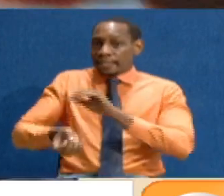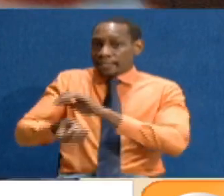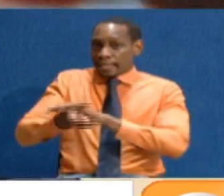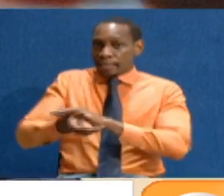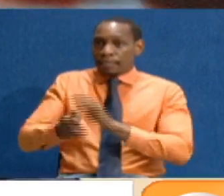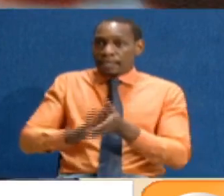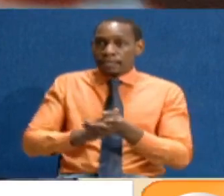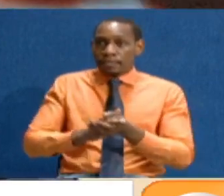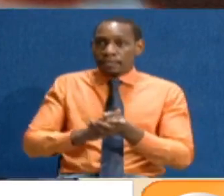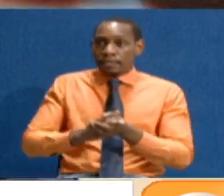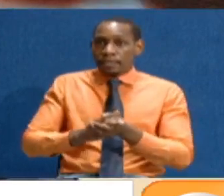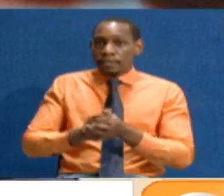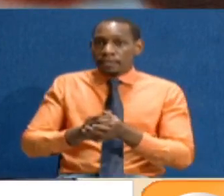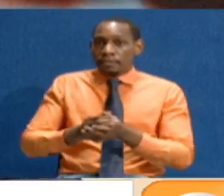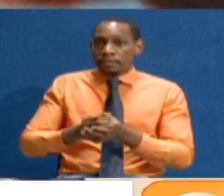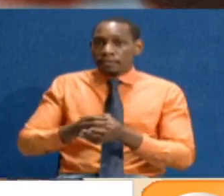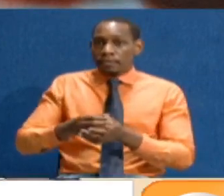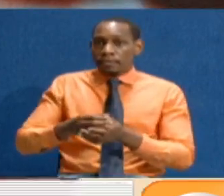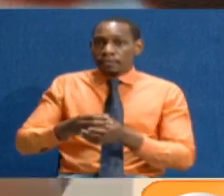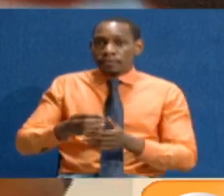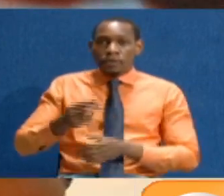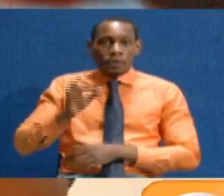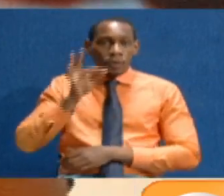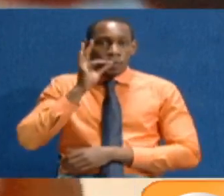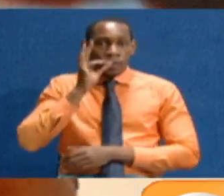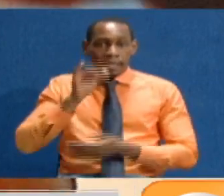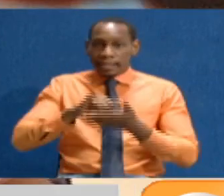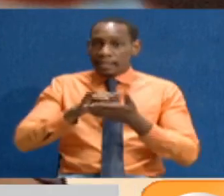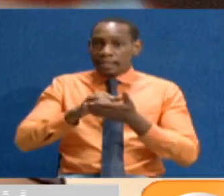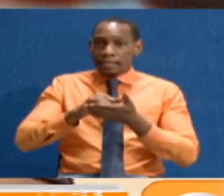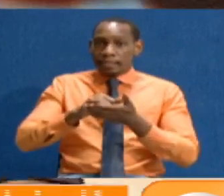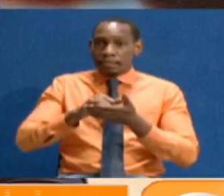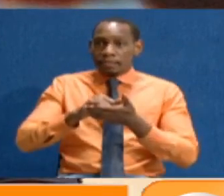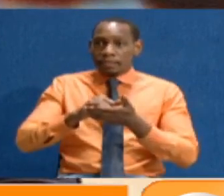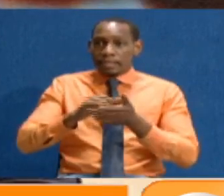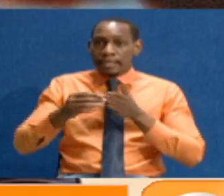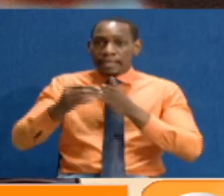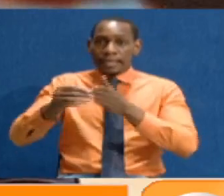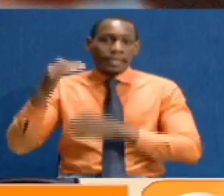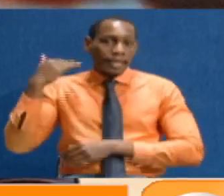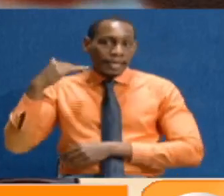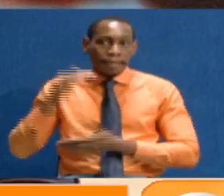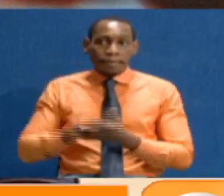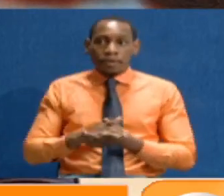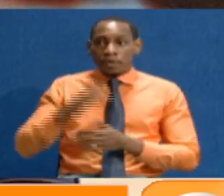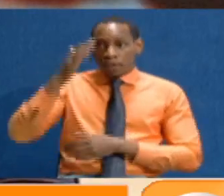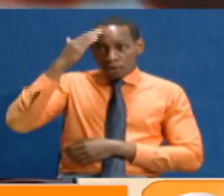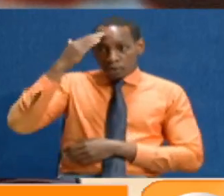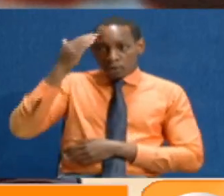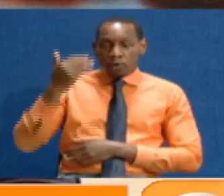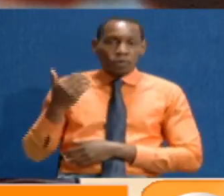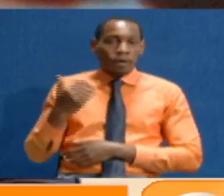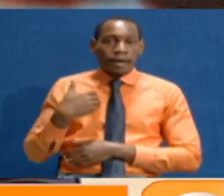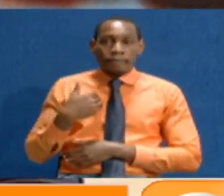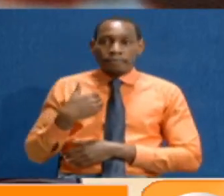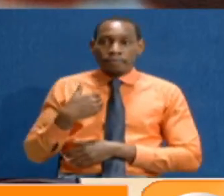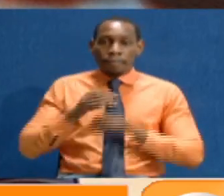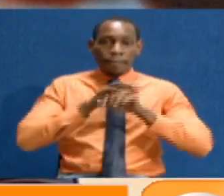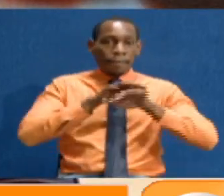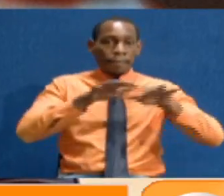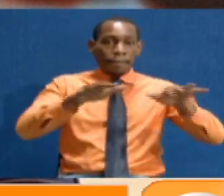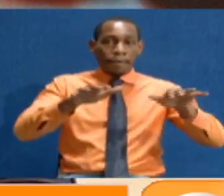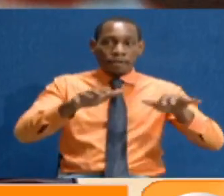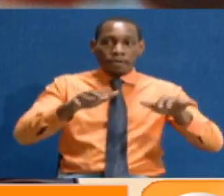drugs as they've been known, because many times people call weed the main drug that drives youth to crime. We know there's a proliferation